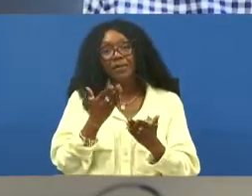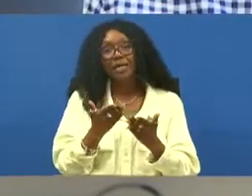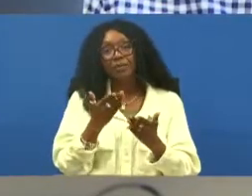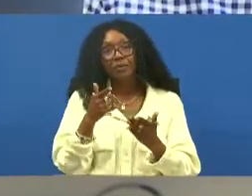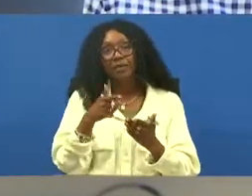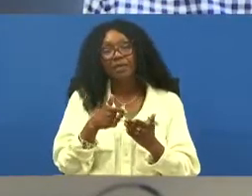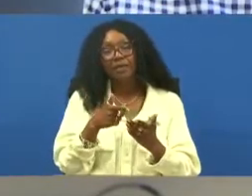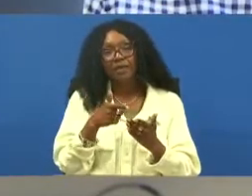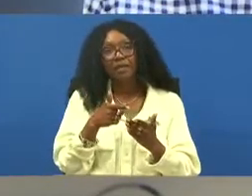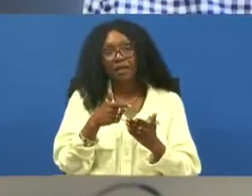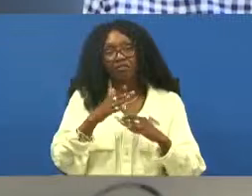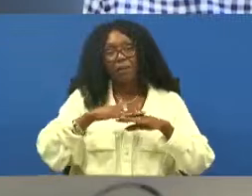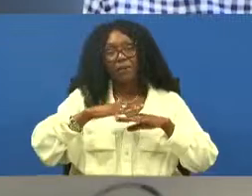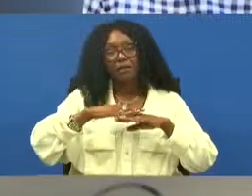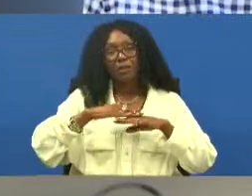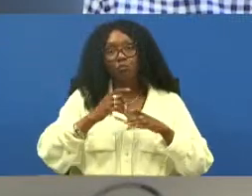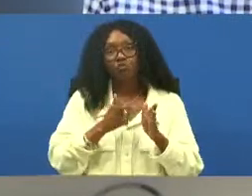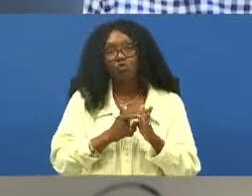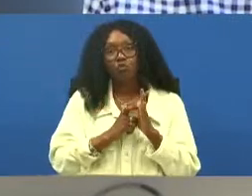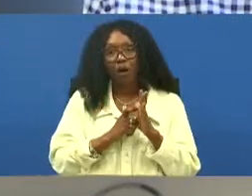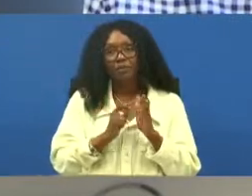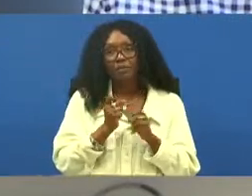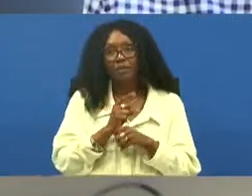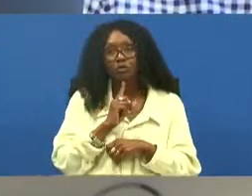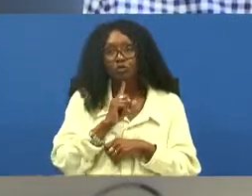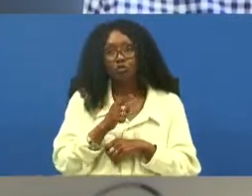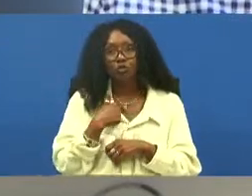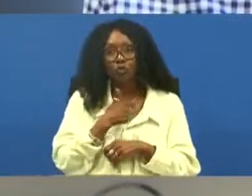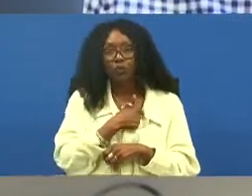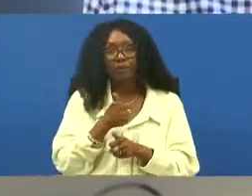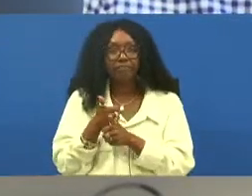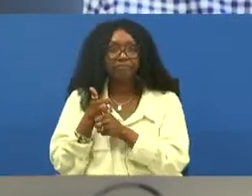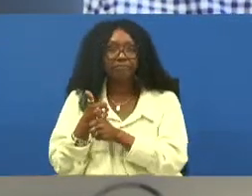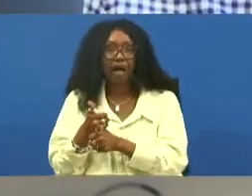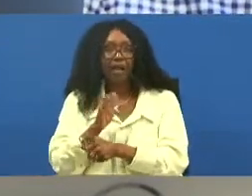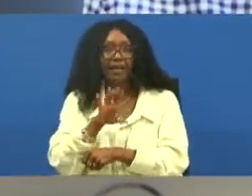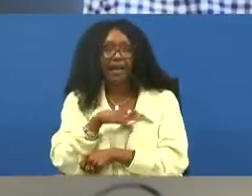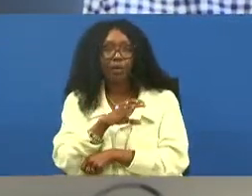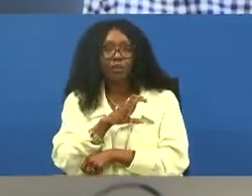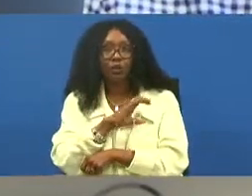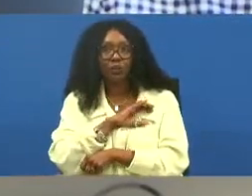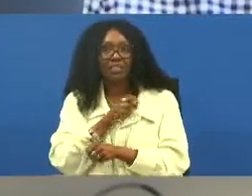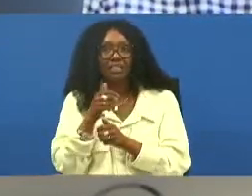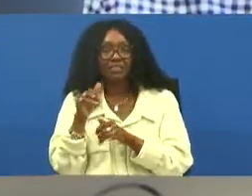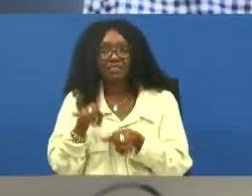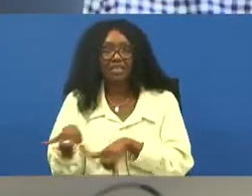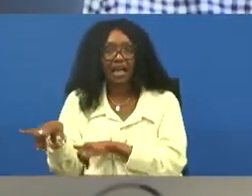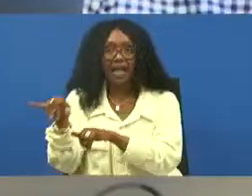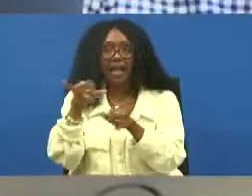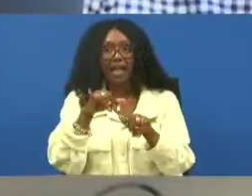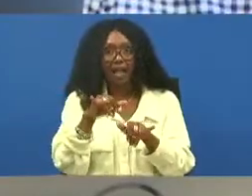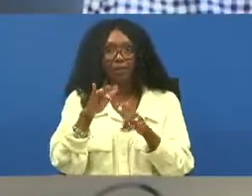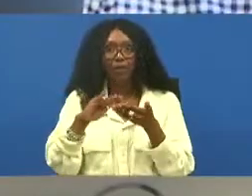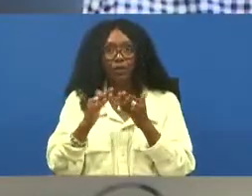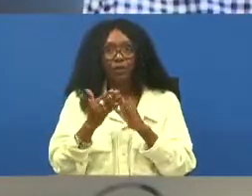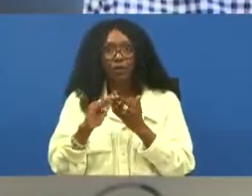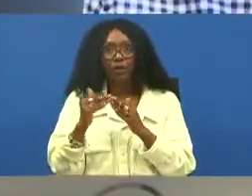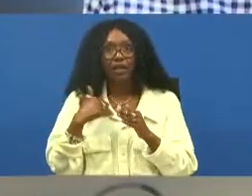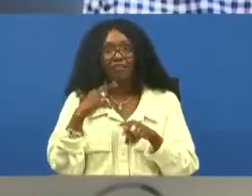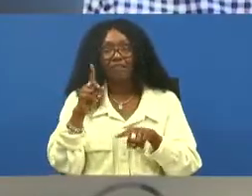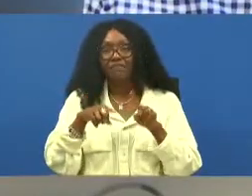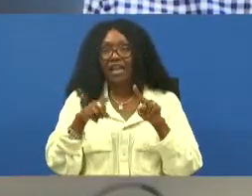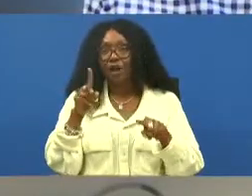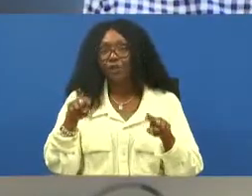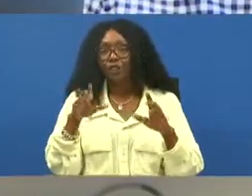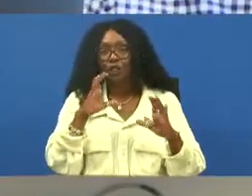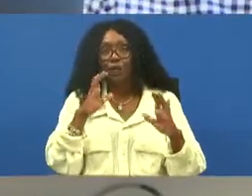minimum requirements, we have to make sure we're aligning with the characteristics of our community. As we have been having many various community